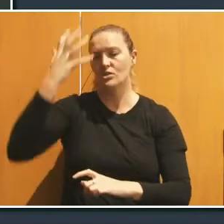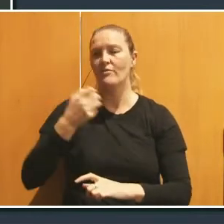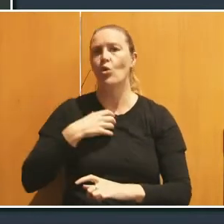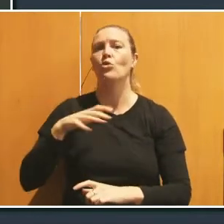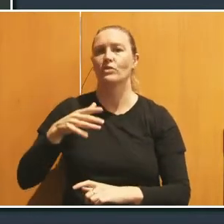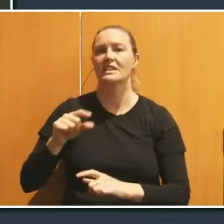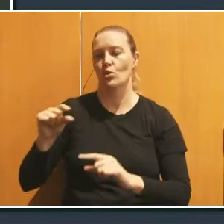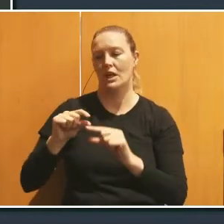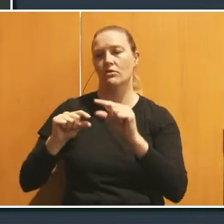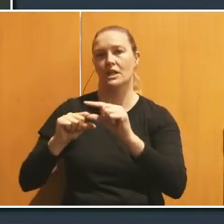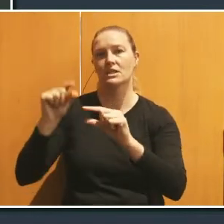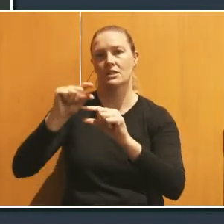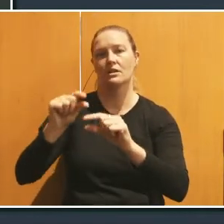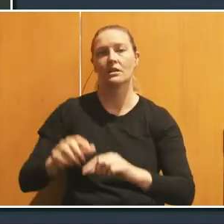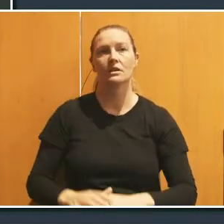increase. Yeah.